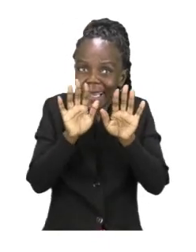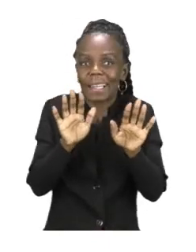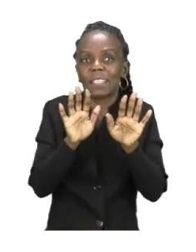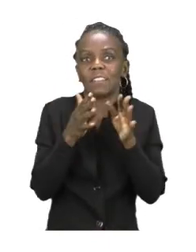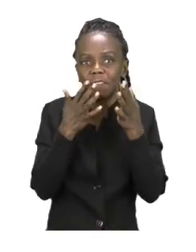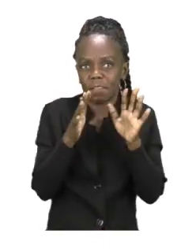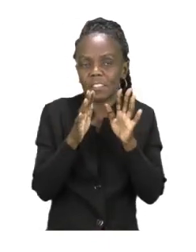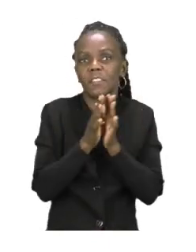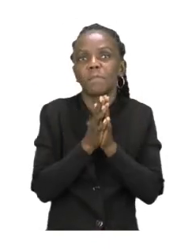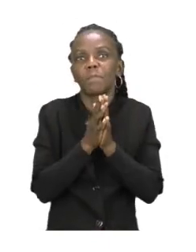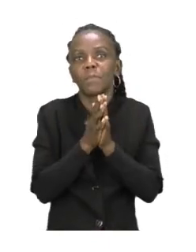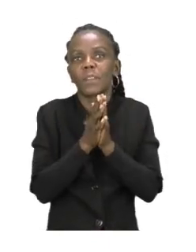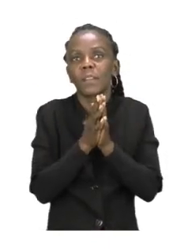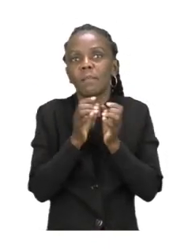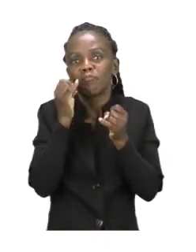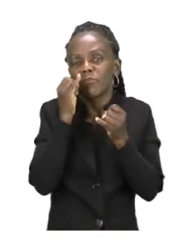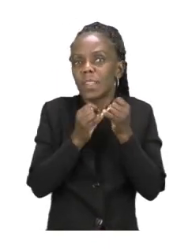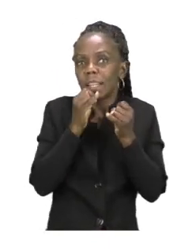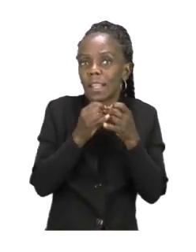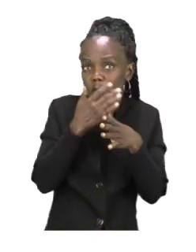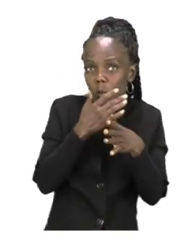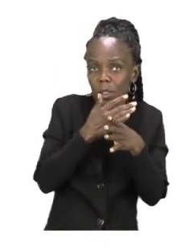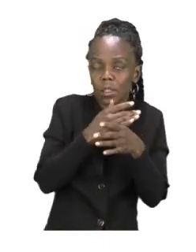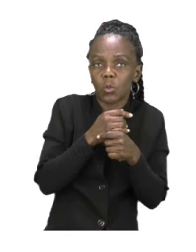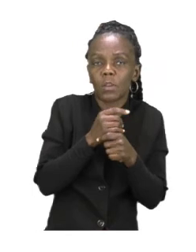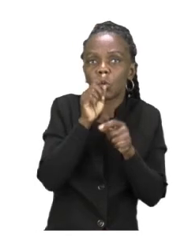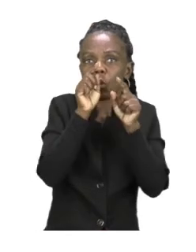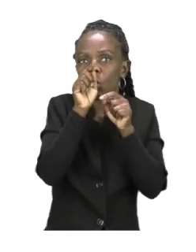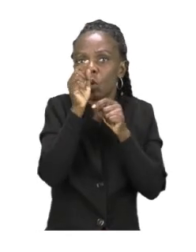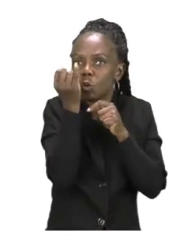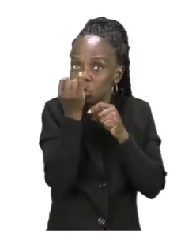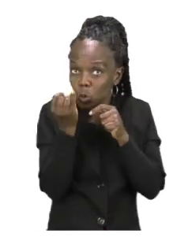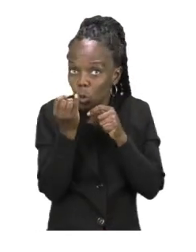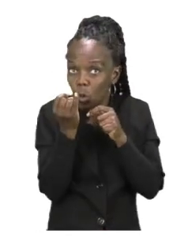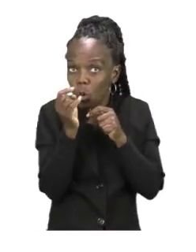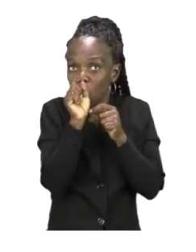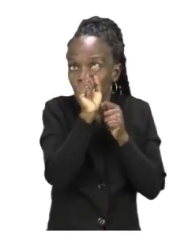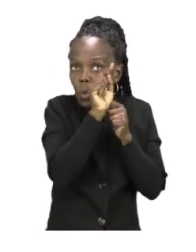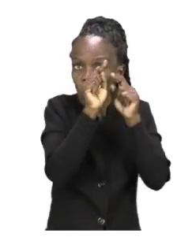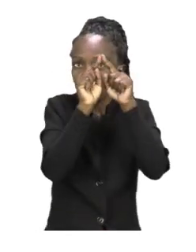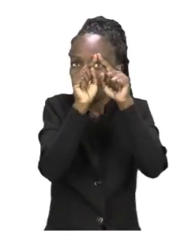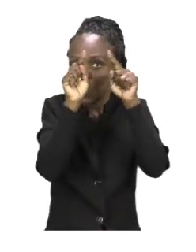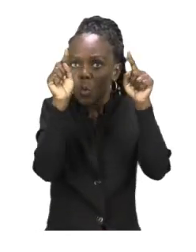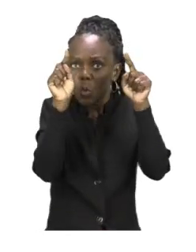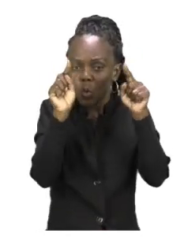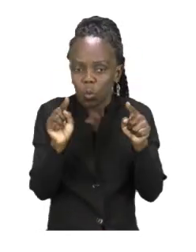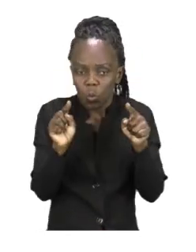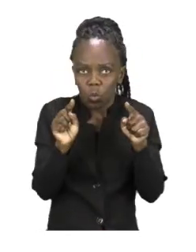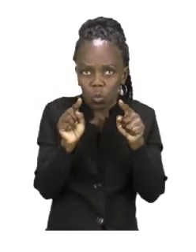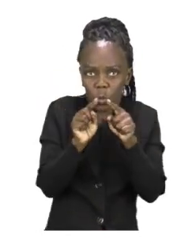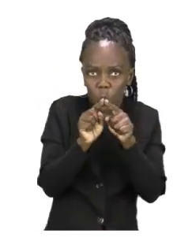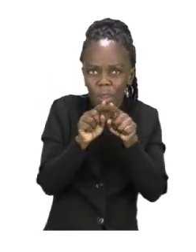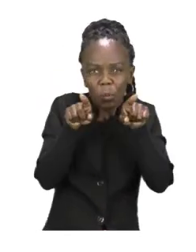is draw your square. Remember, a square has equal sides,